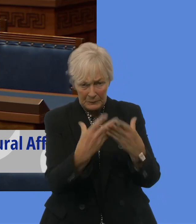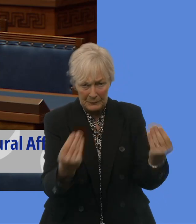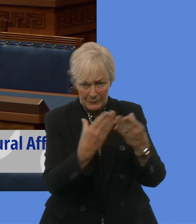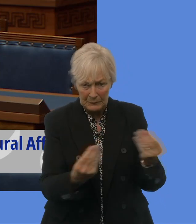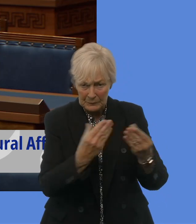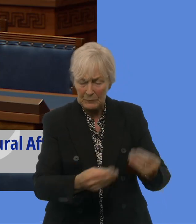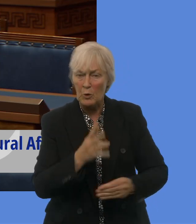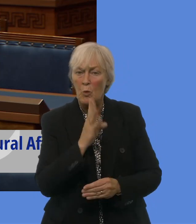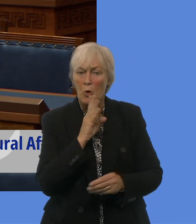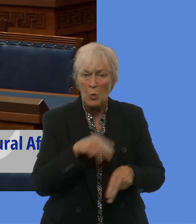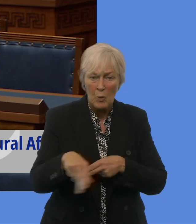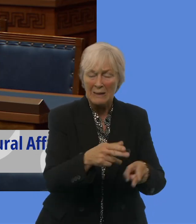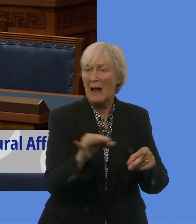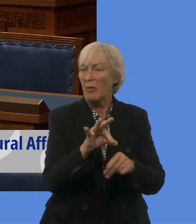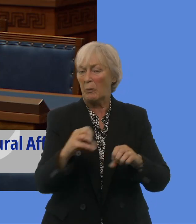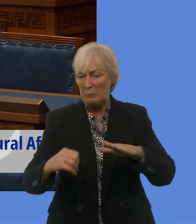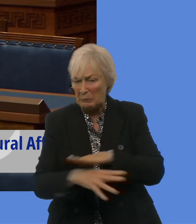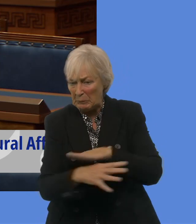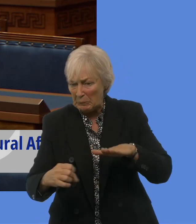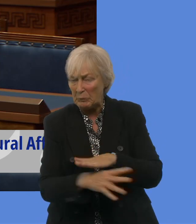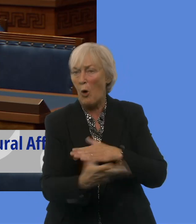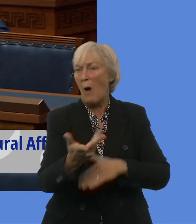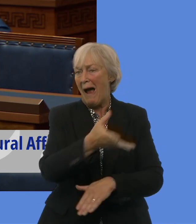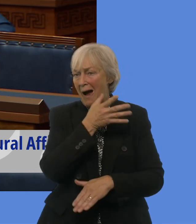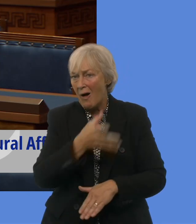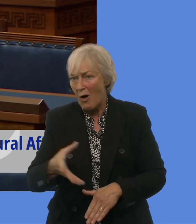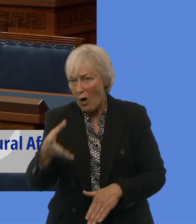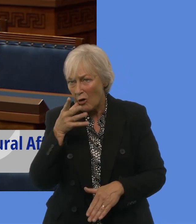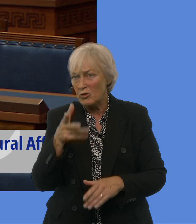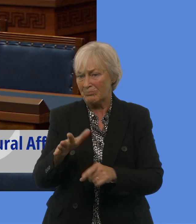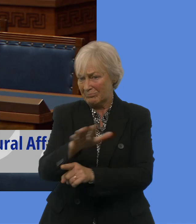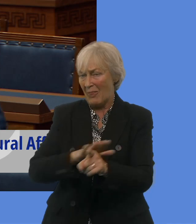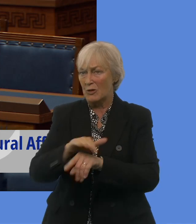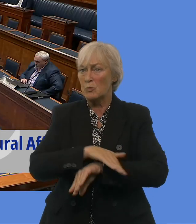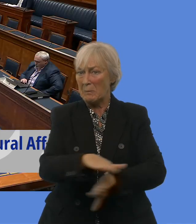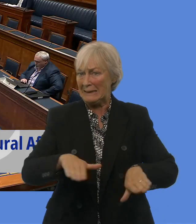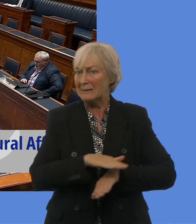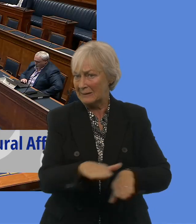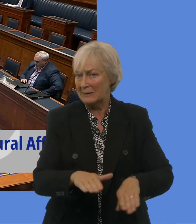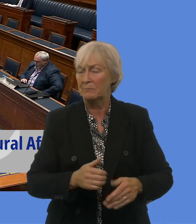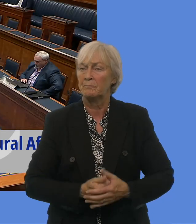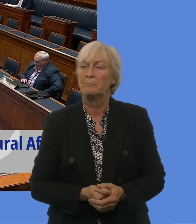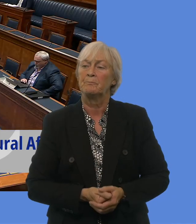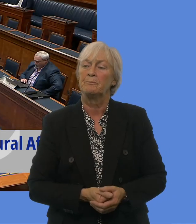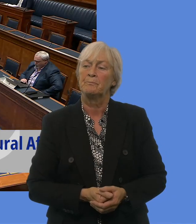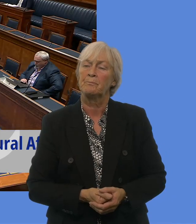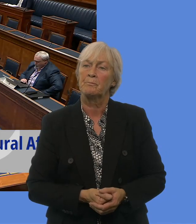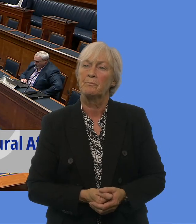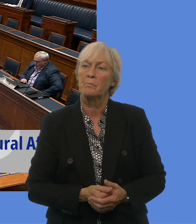waterways, whether that's from sewage or from agriculture, and that's something obviously I've been talking about today and I'm determined to do. Finnegan.